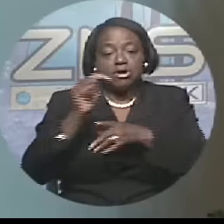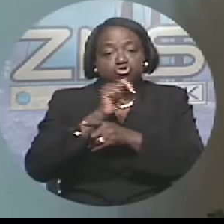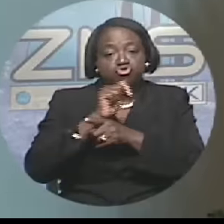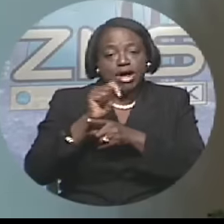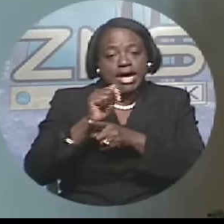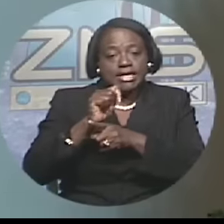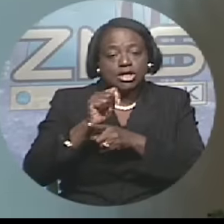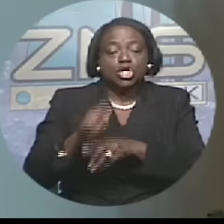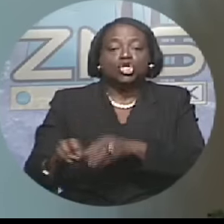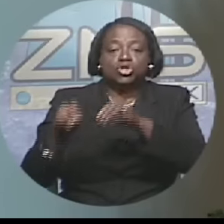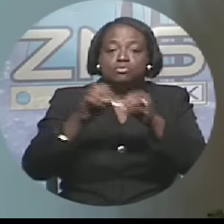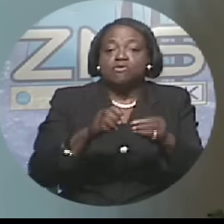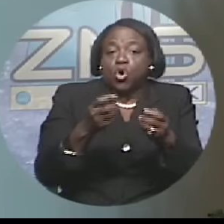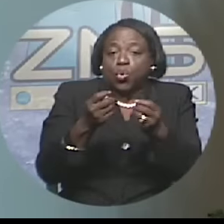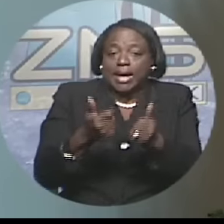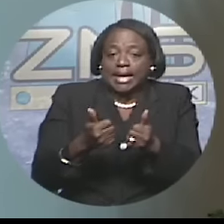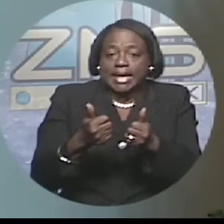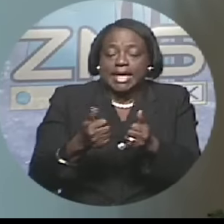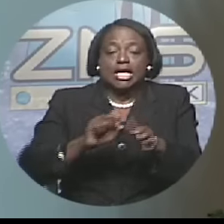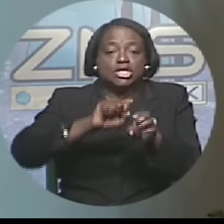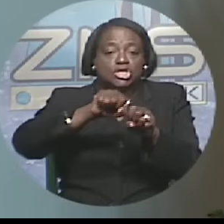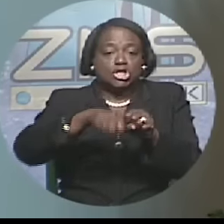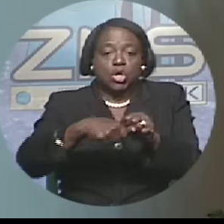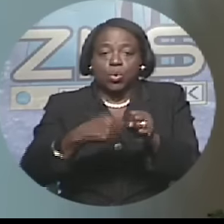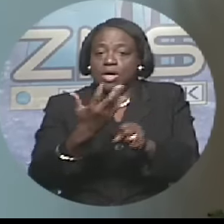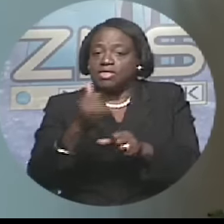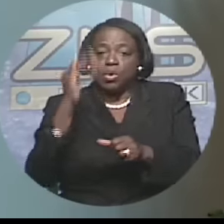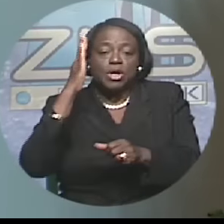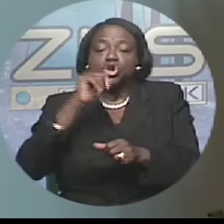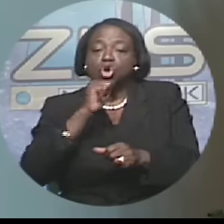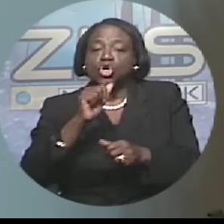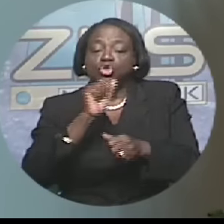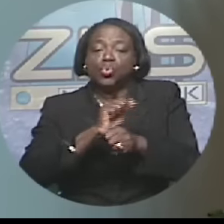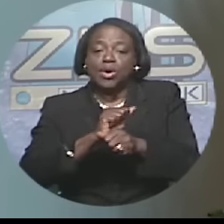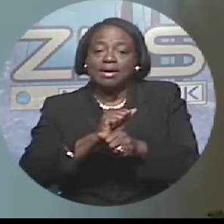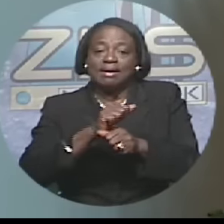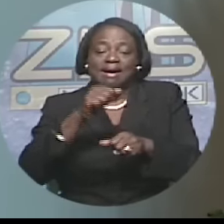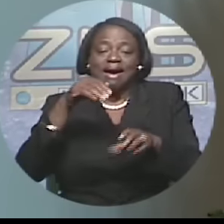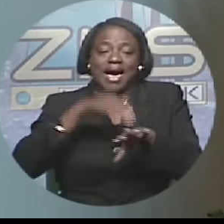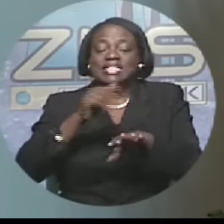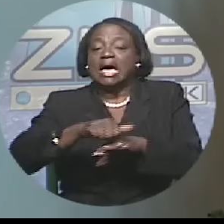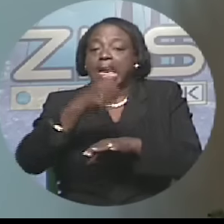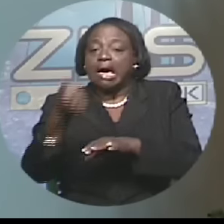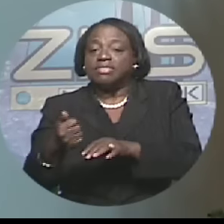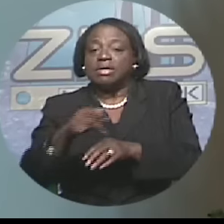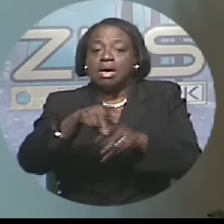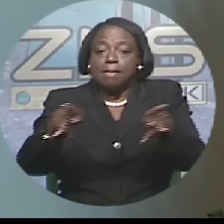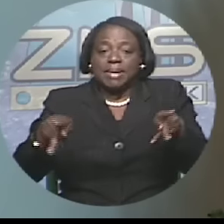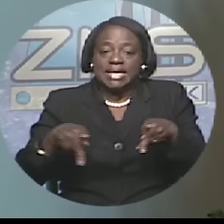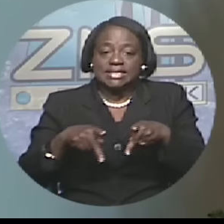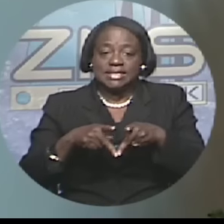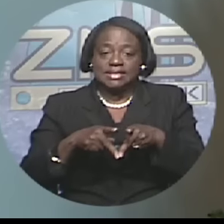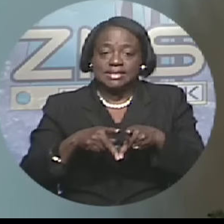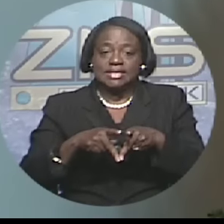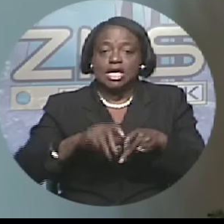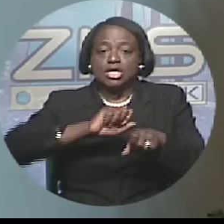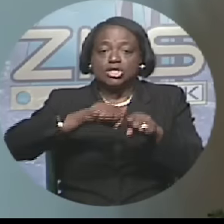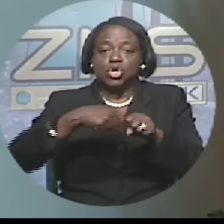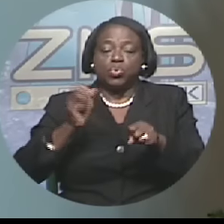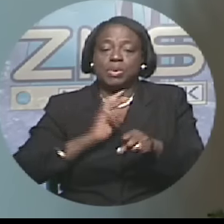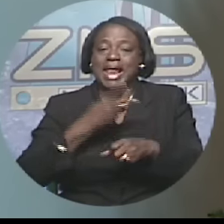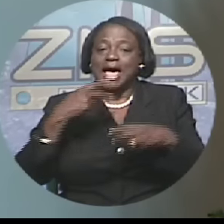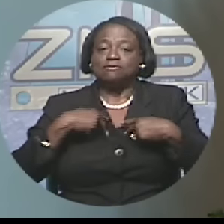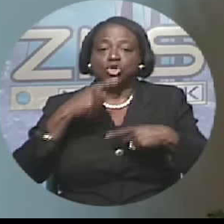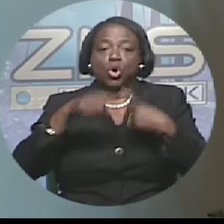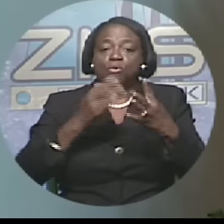that they don't go and work in other places, and therefore you have to go through a new training program again. Let's strike while the iron is hot and